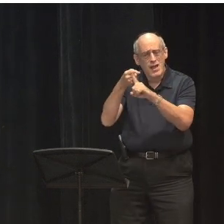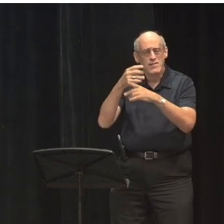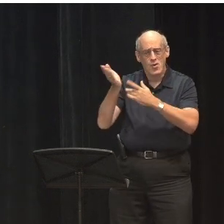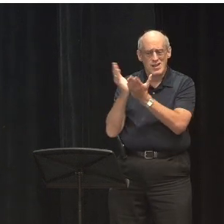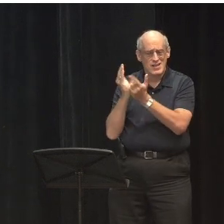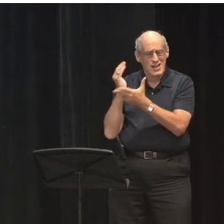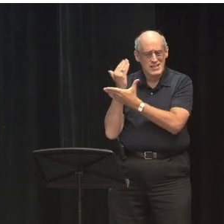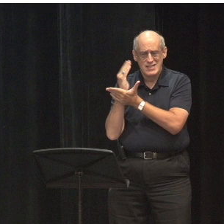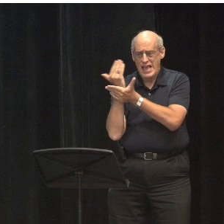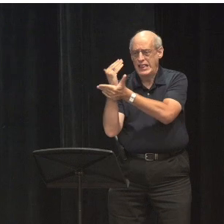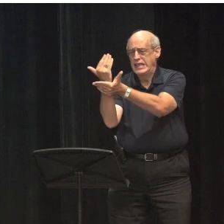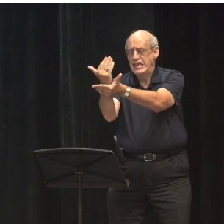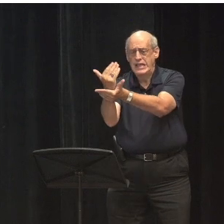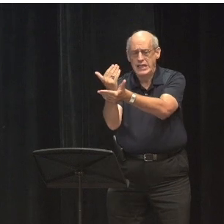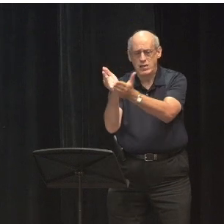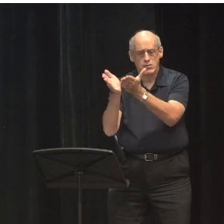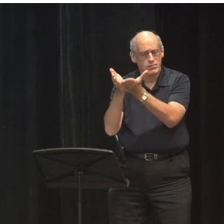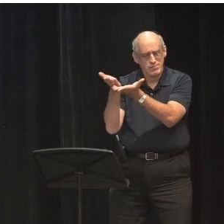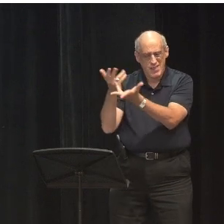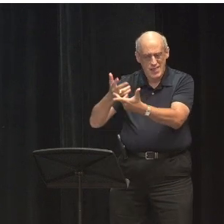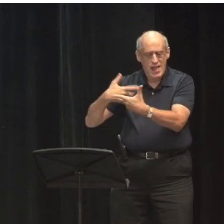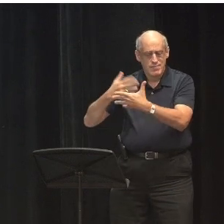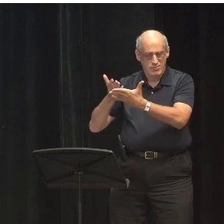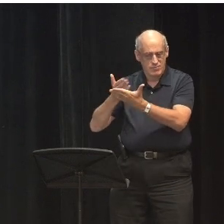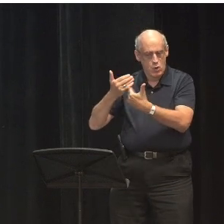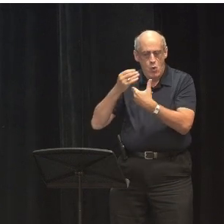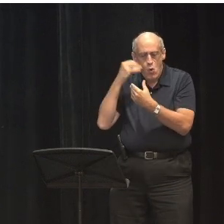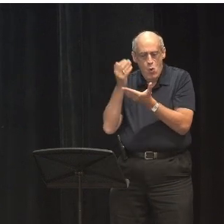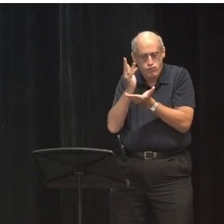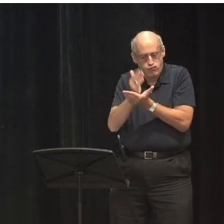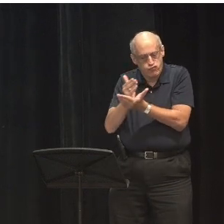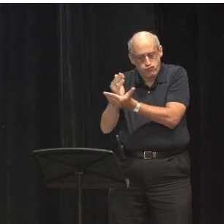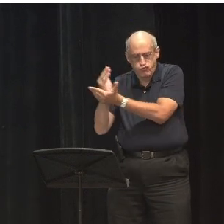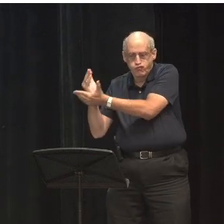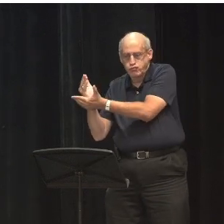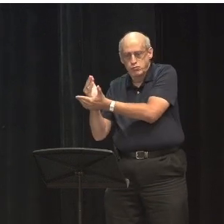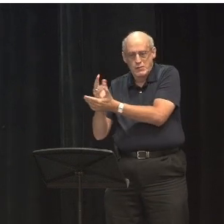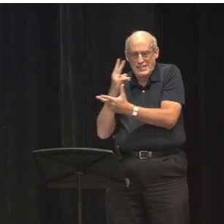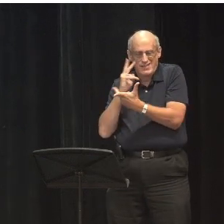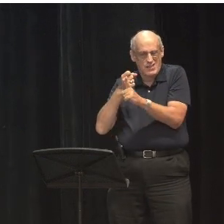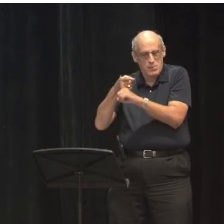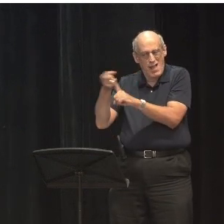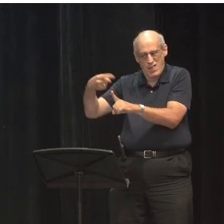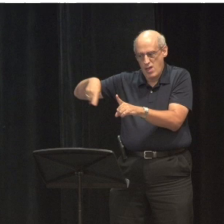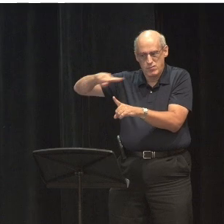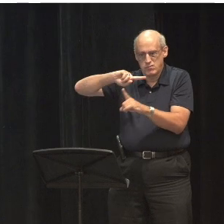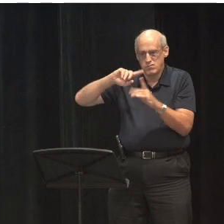sailing vessels that are now moored there, how many will have to be relocated, the impact this water